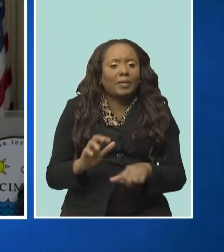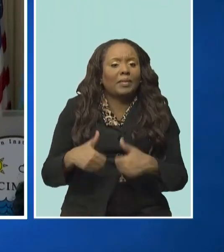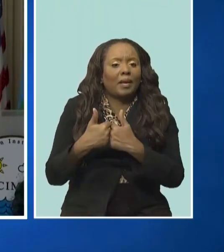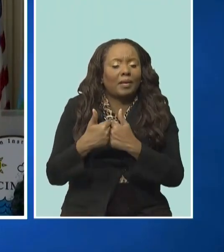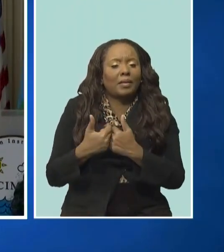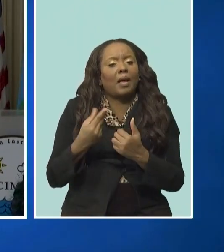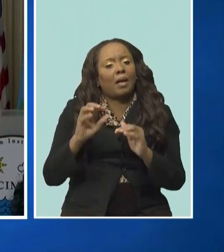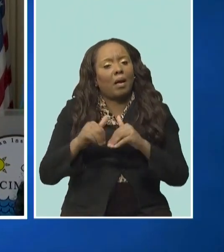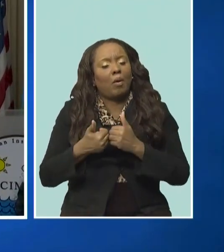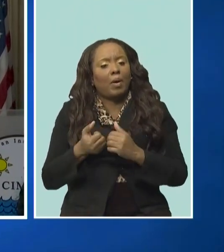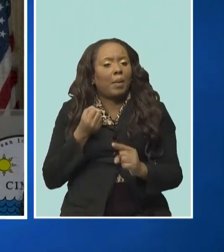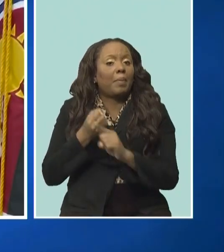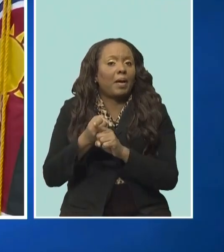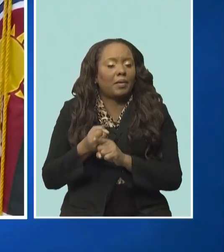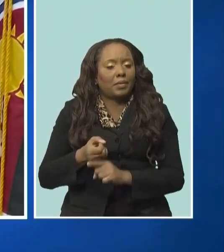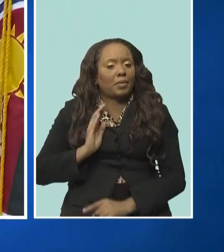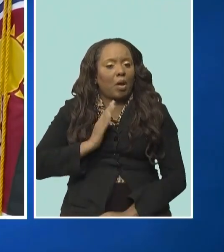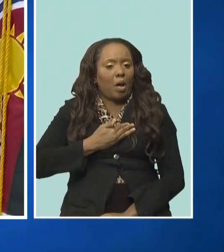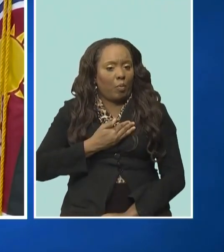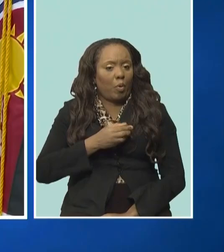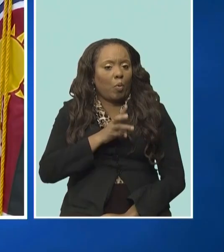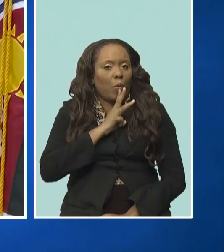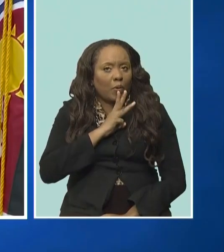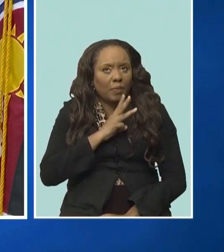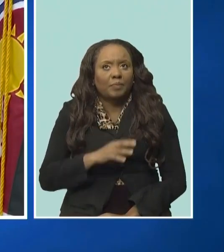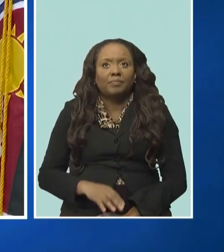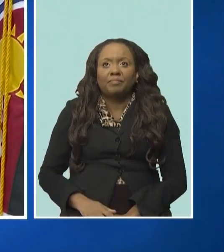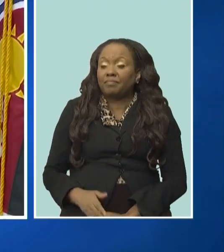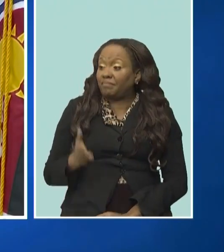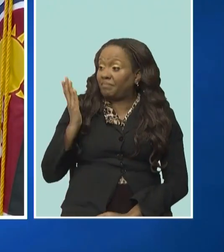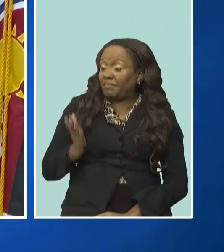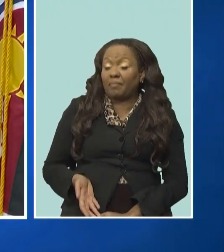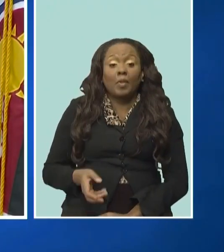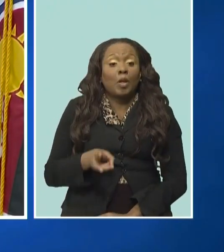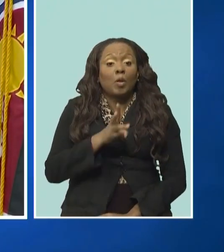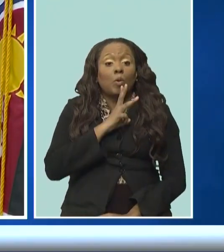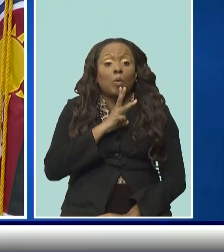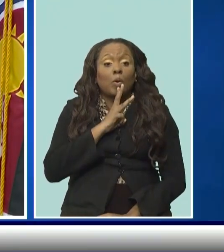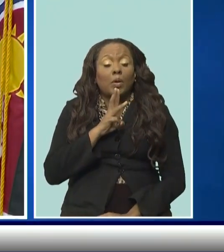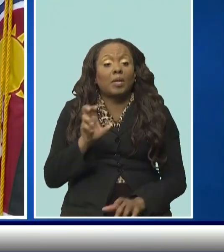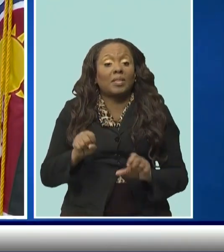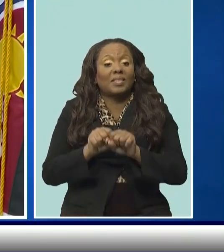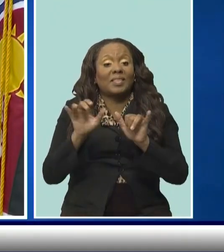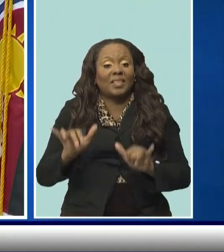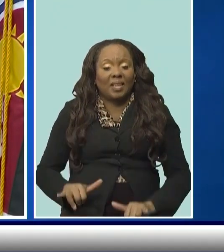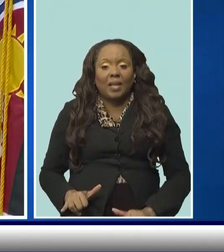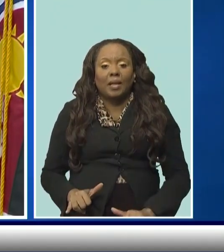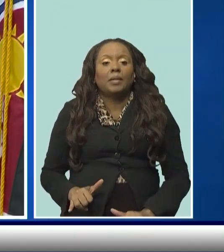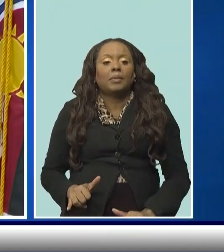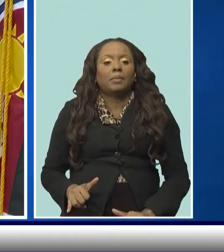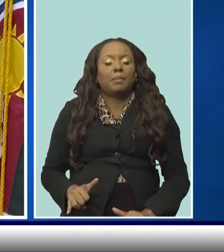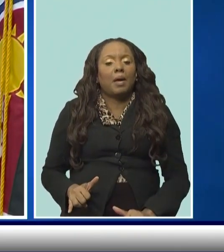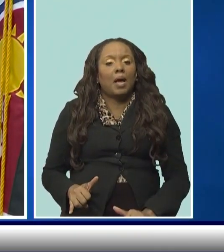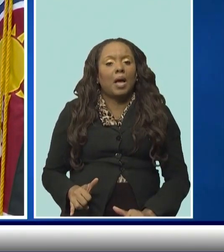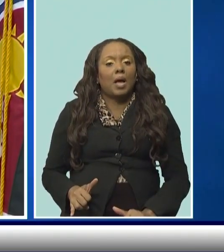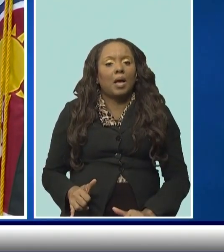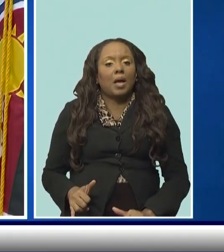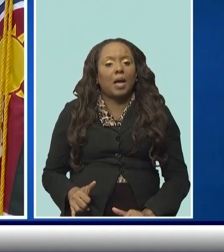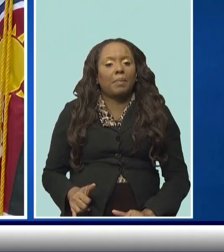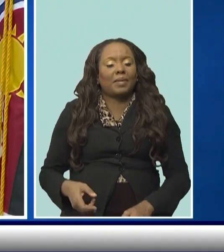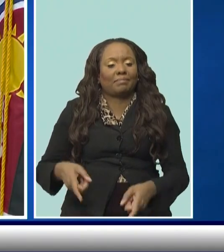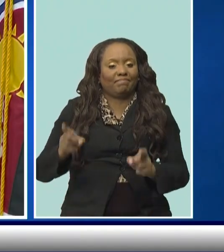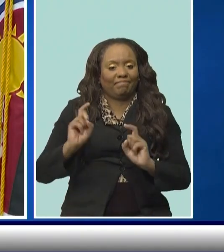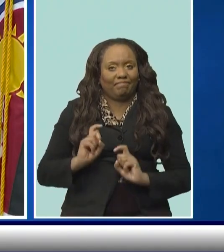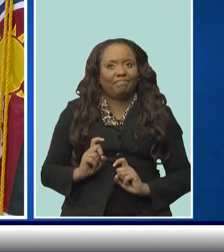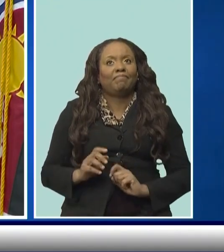supply. The total number of the groundwater monitoring systems that are being donated are 42. We've already